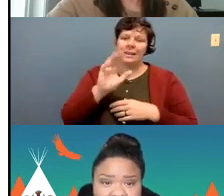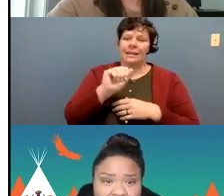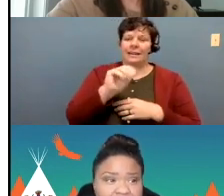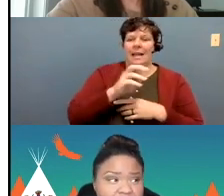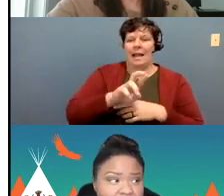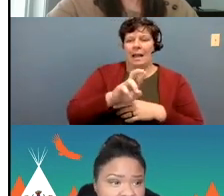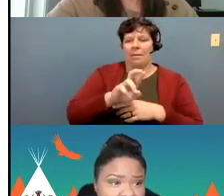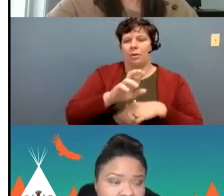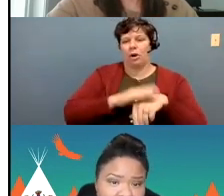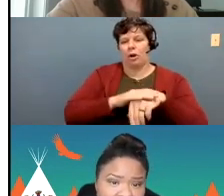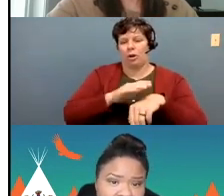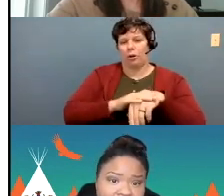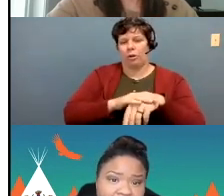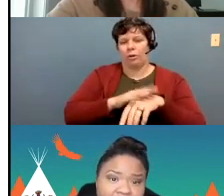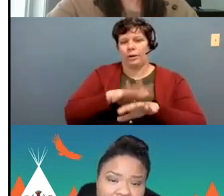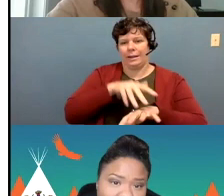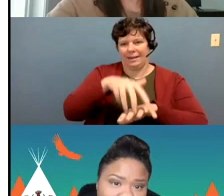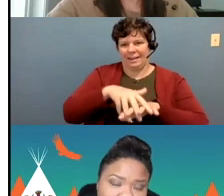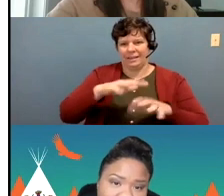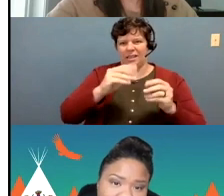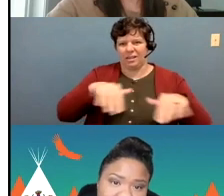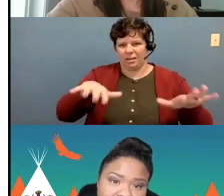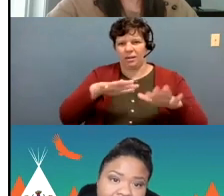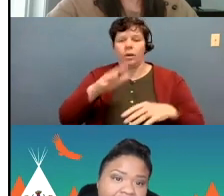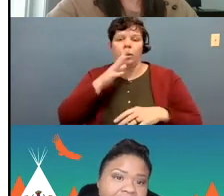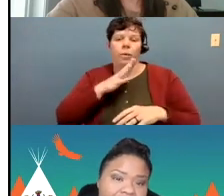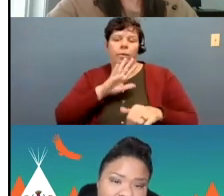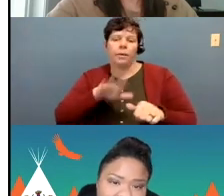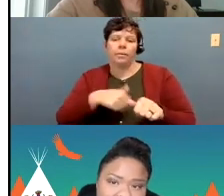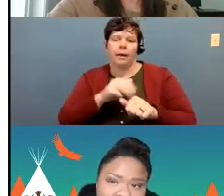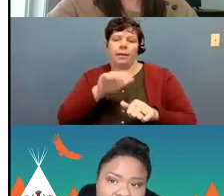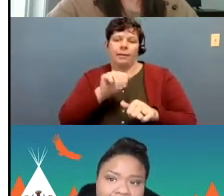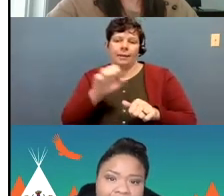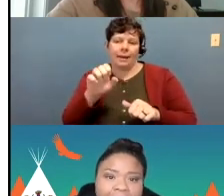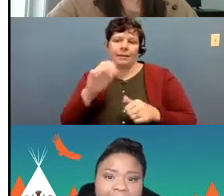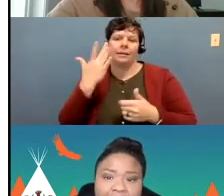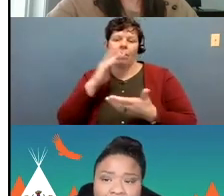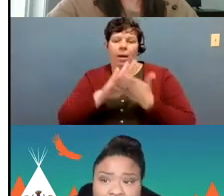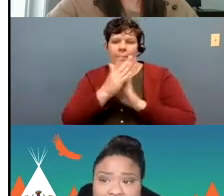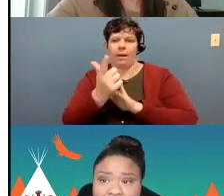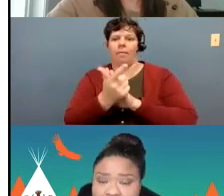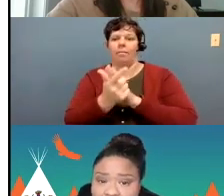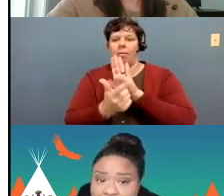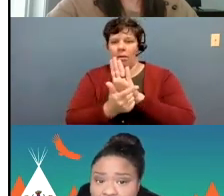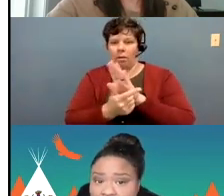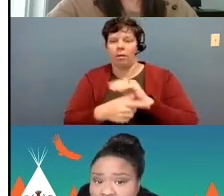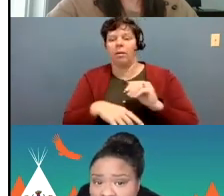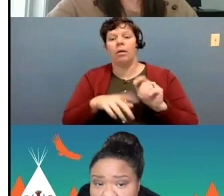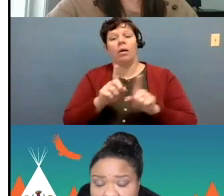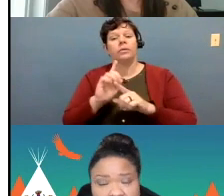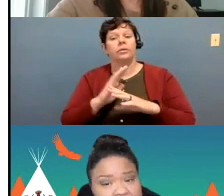Country. We're going to meet the woman behind that case and why that was legislated. I would also like to share with you